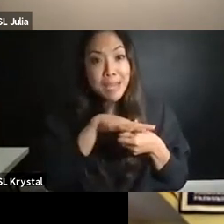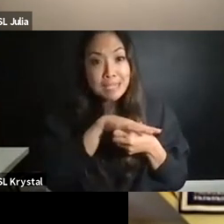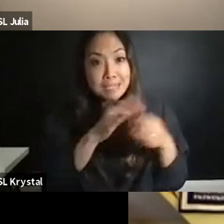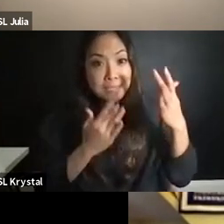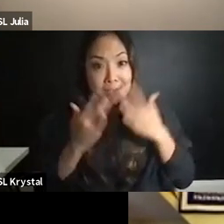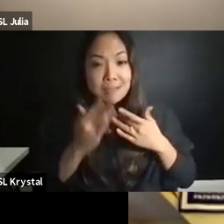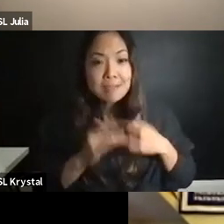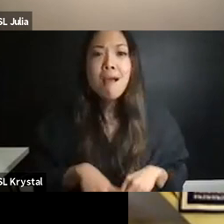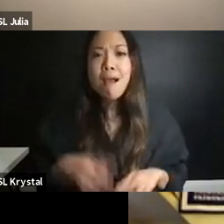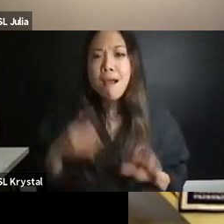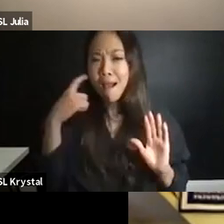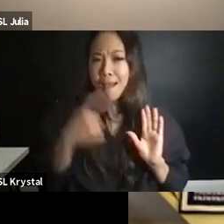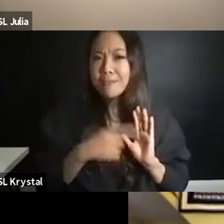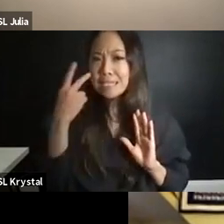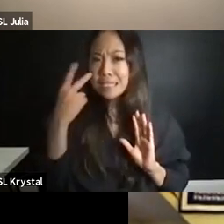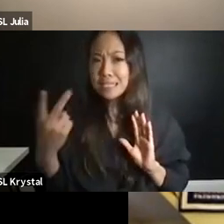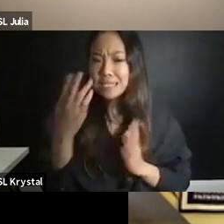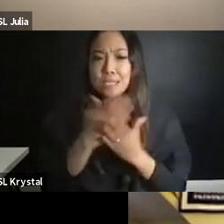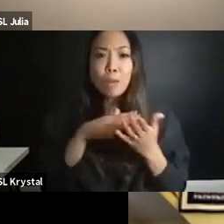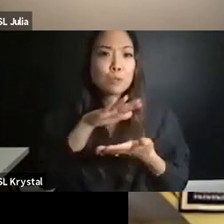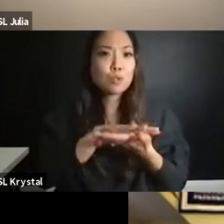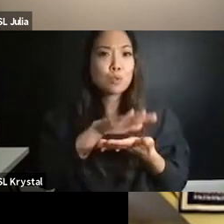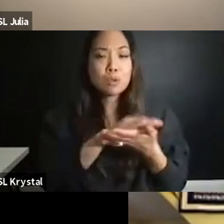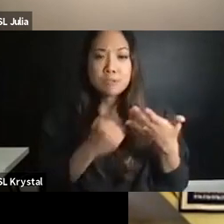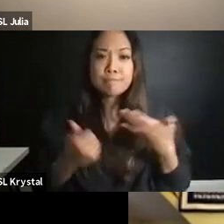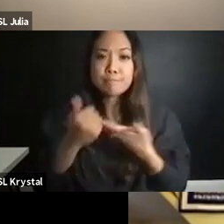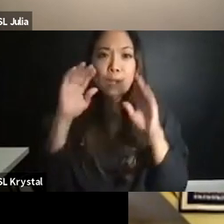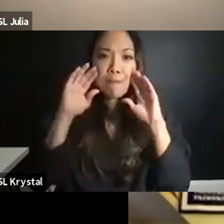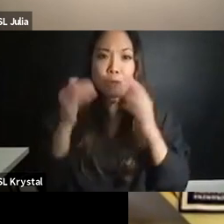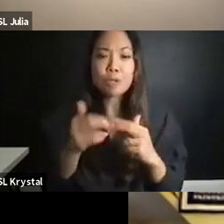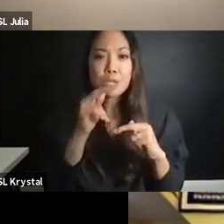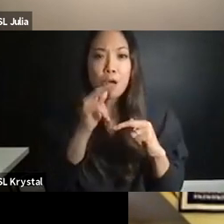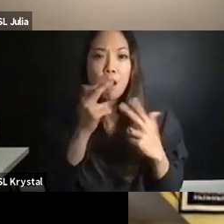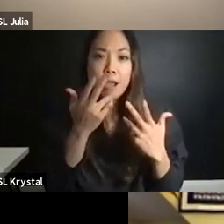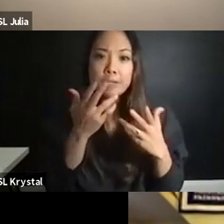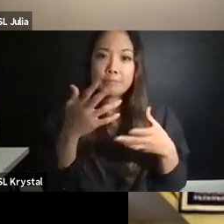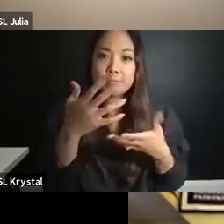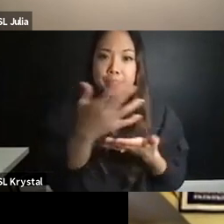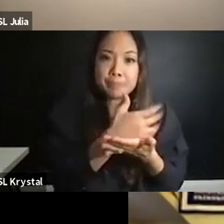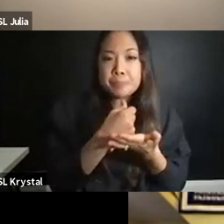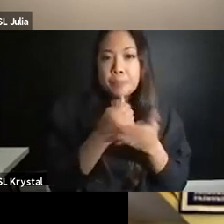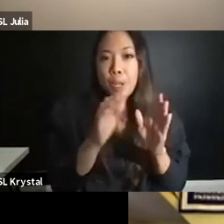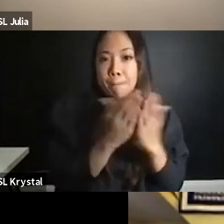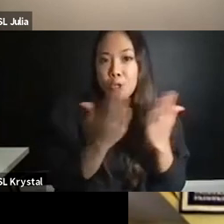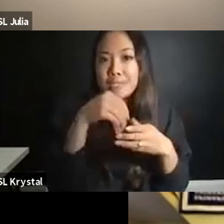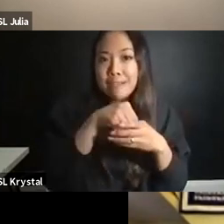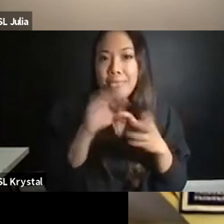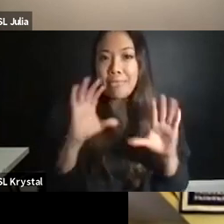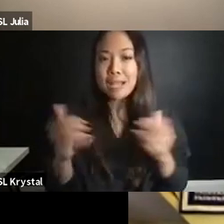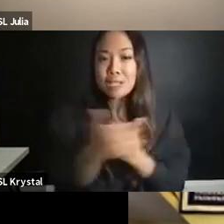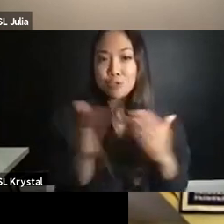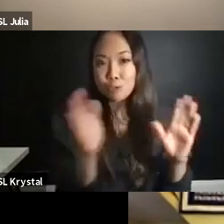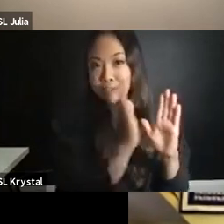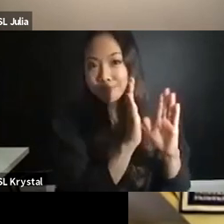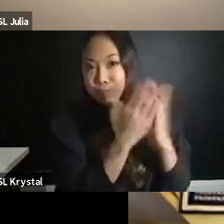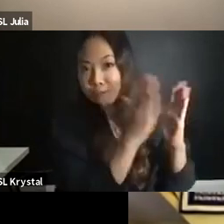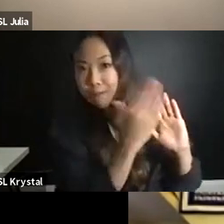seen some schools focus on building um collections within their classrooms um and uh and then i think